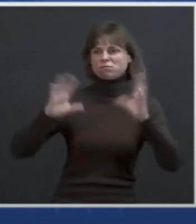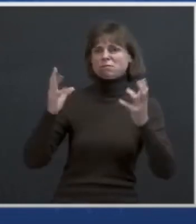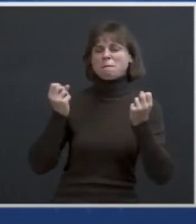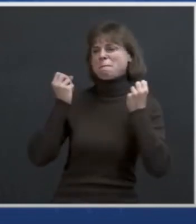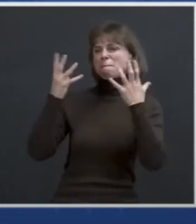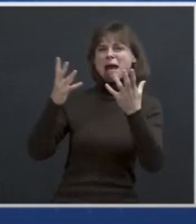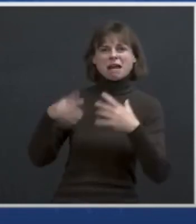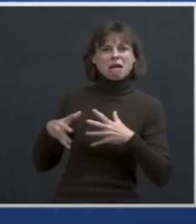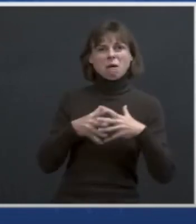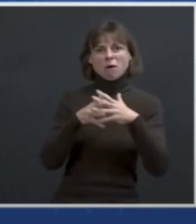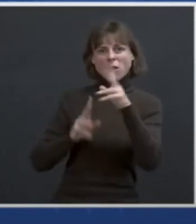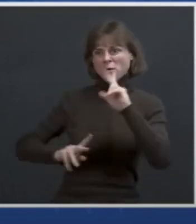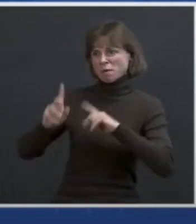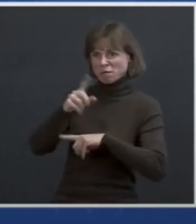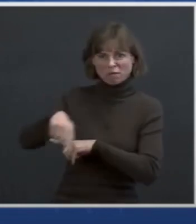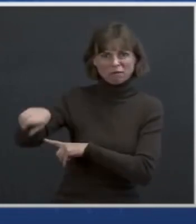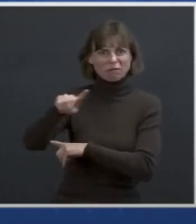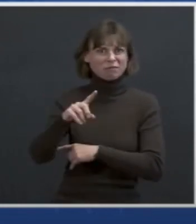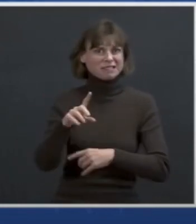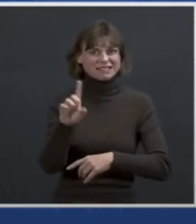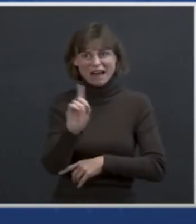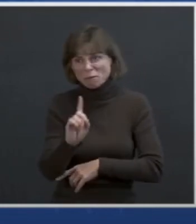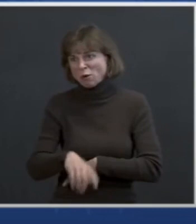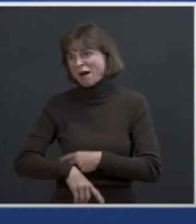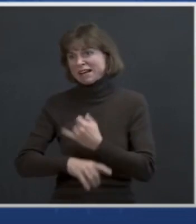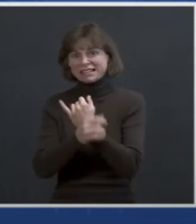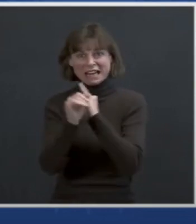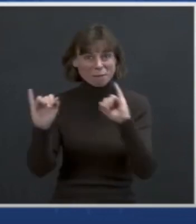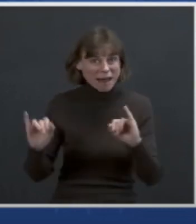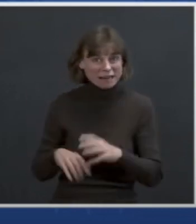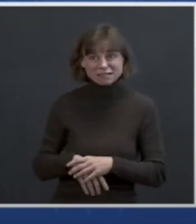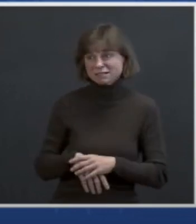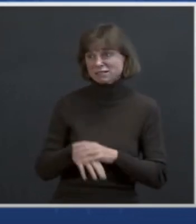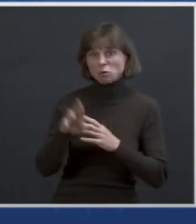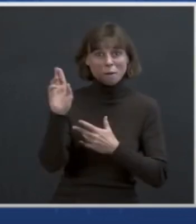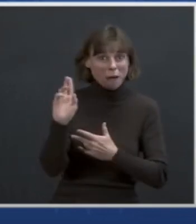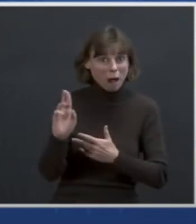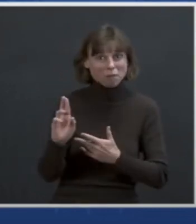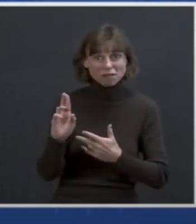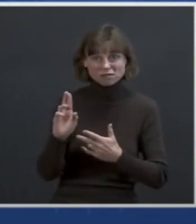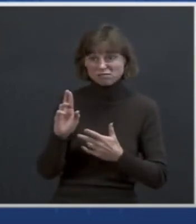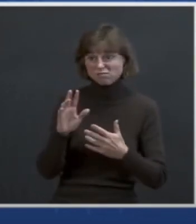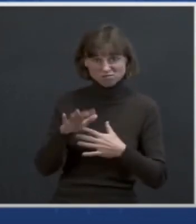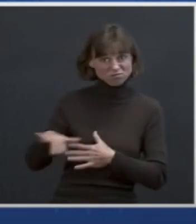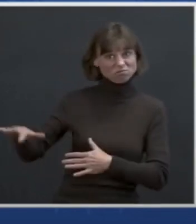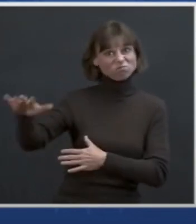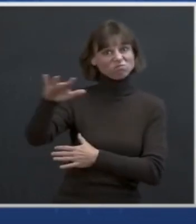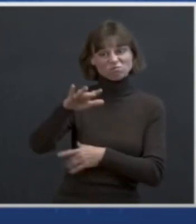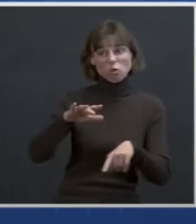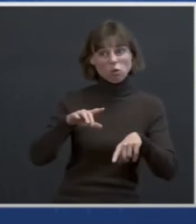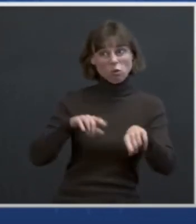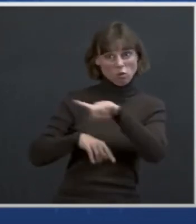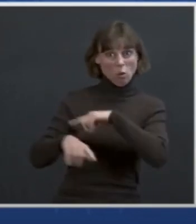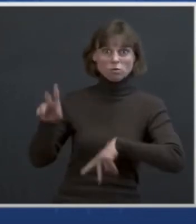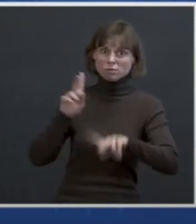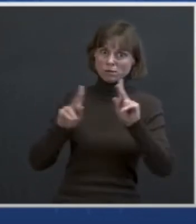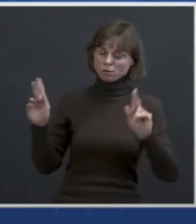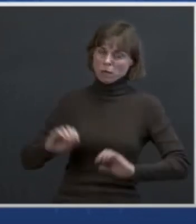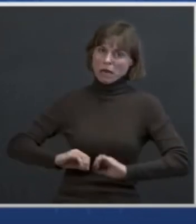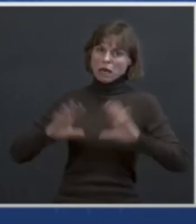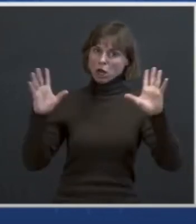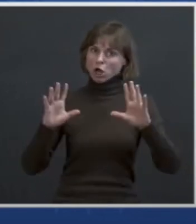independents, our Republican friends, have made it clear, the people out there, made it clear they strongly